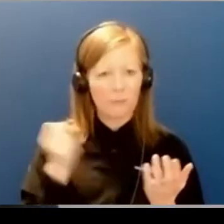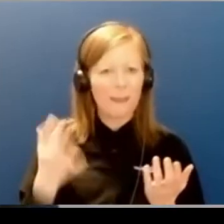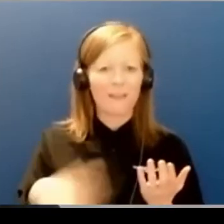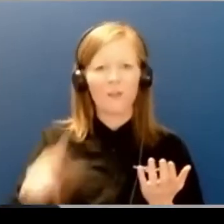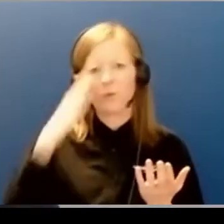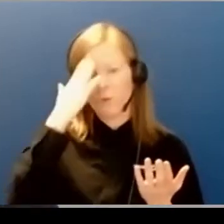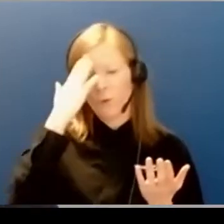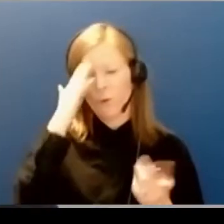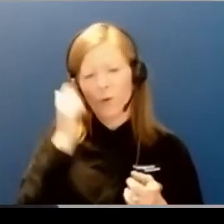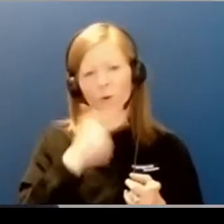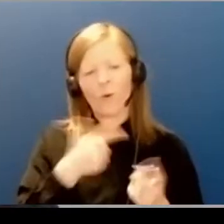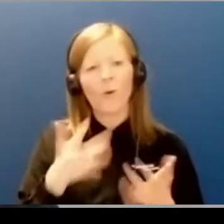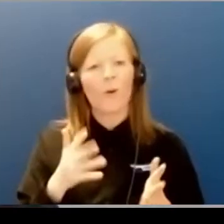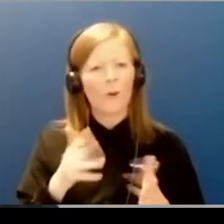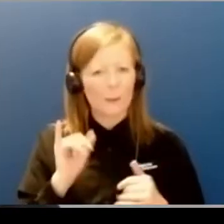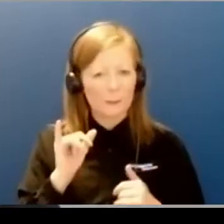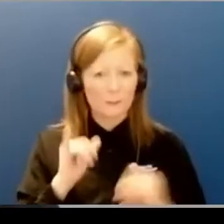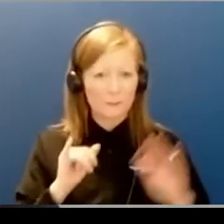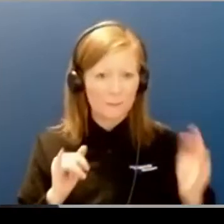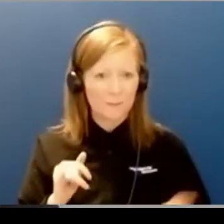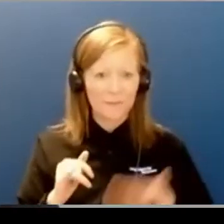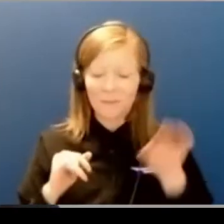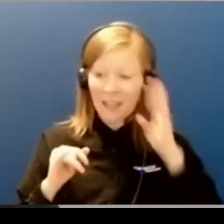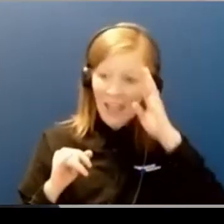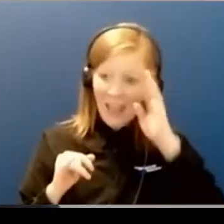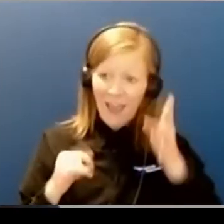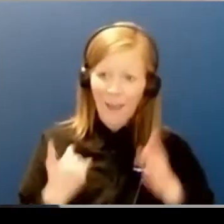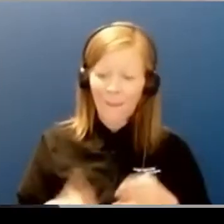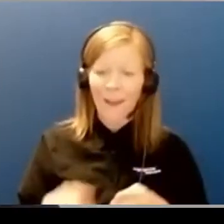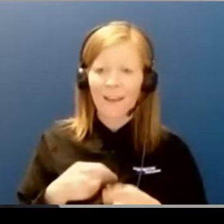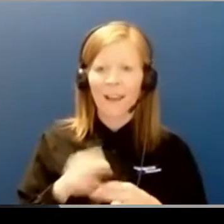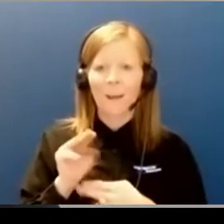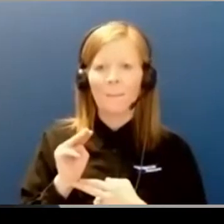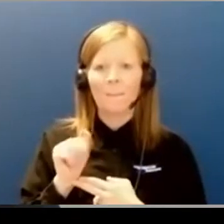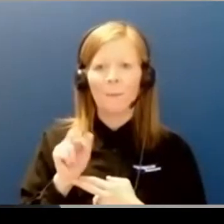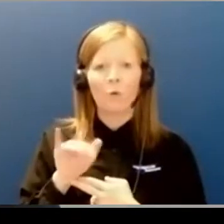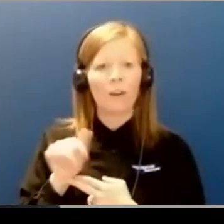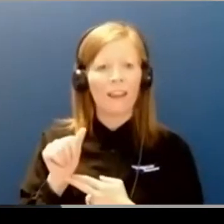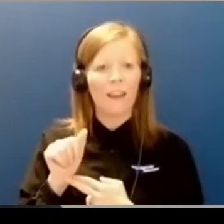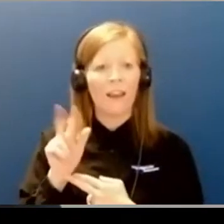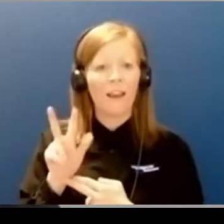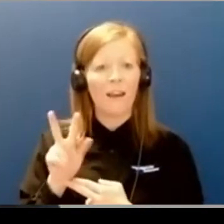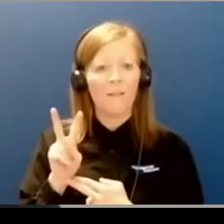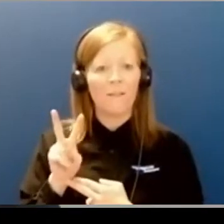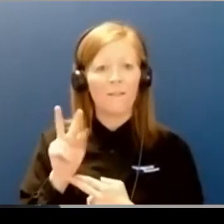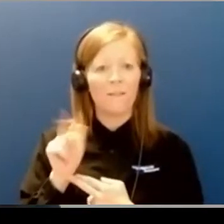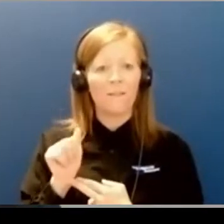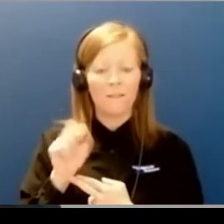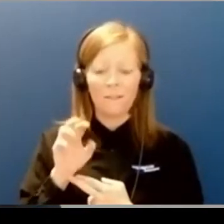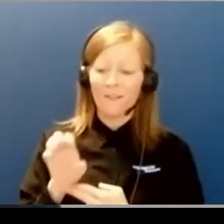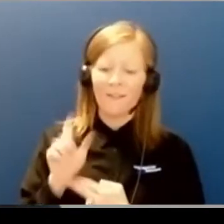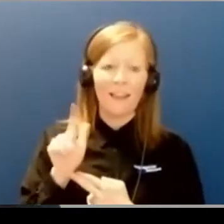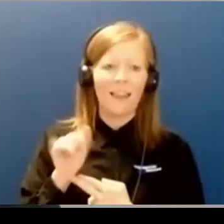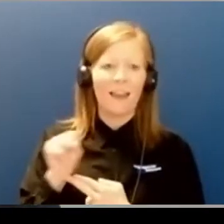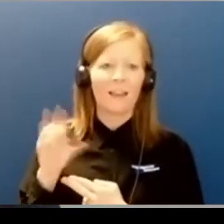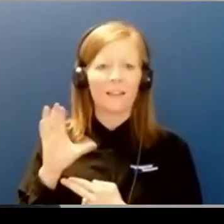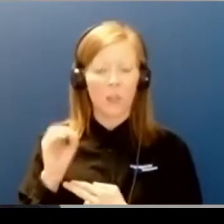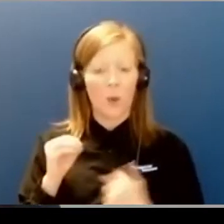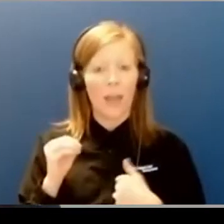how are you? My name is Maria Velasco, and I am the director of the